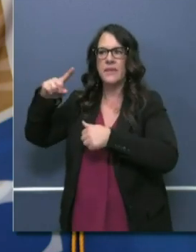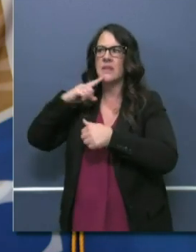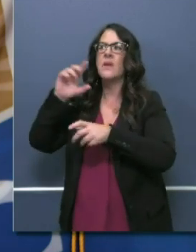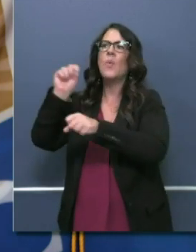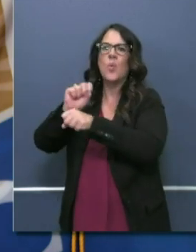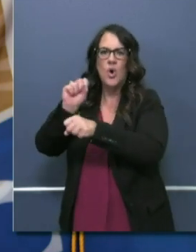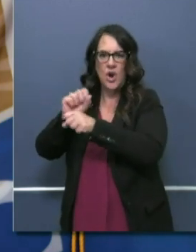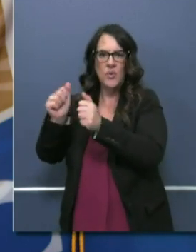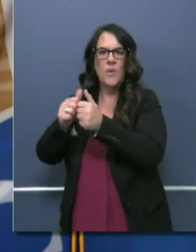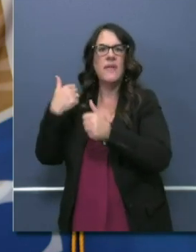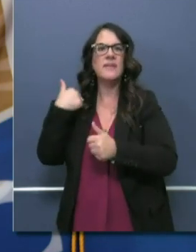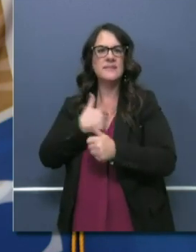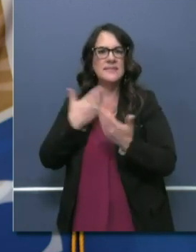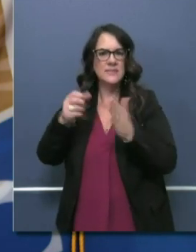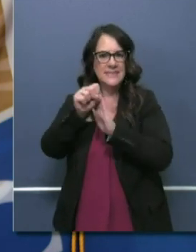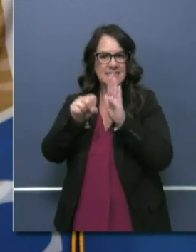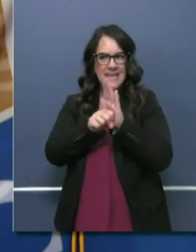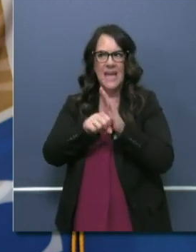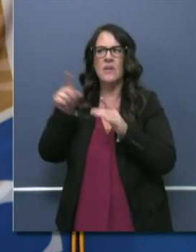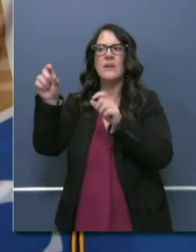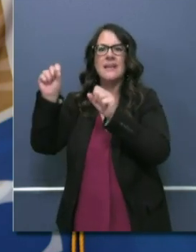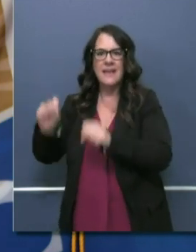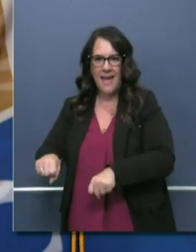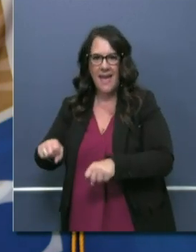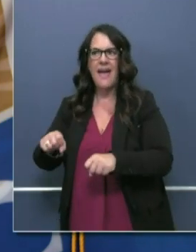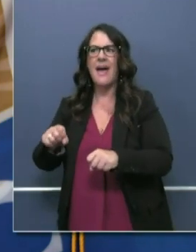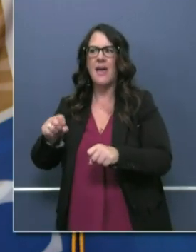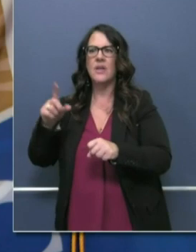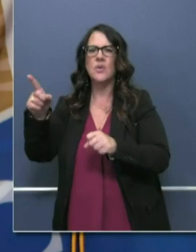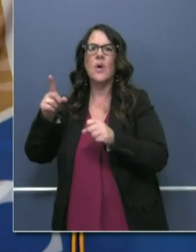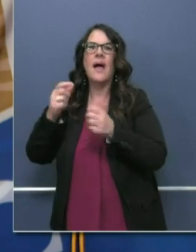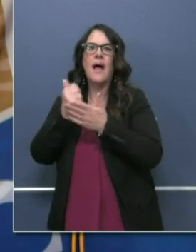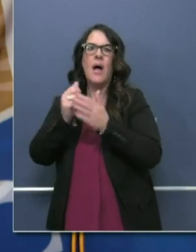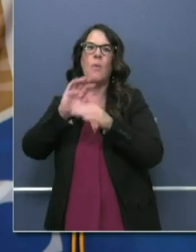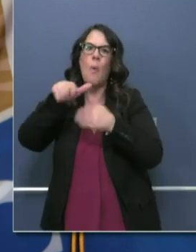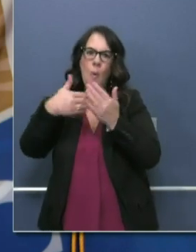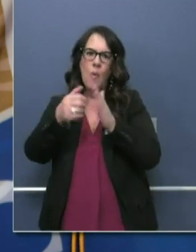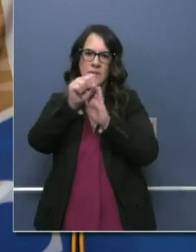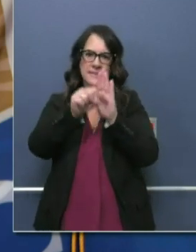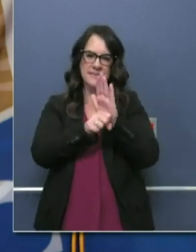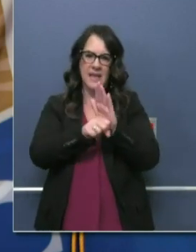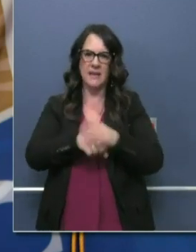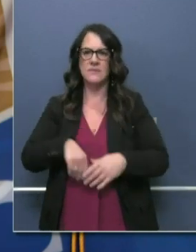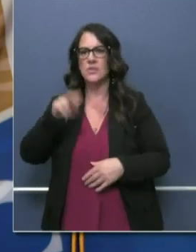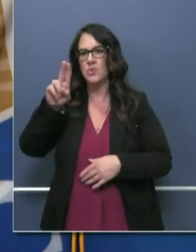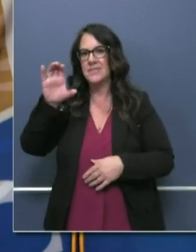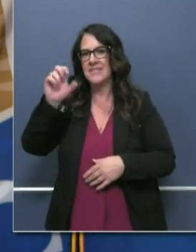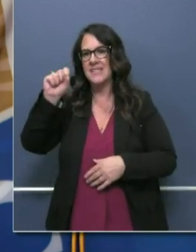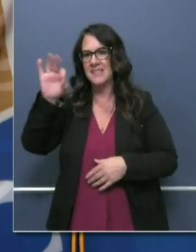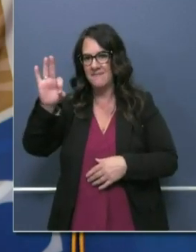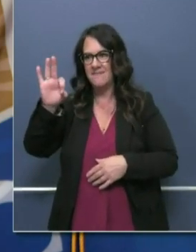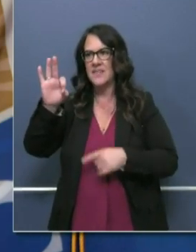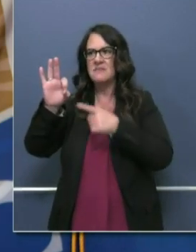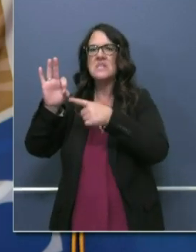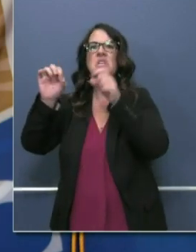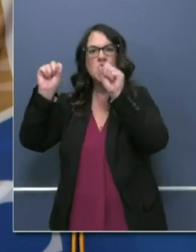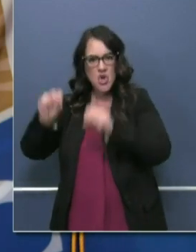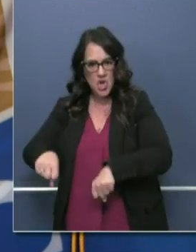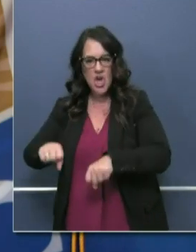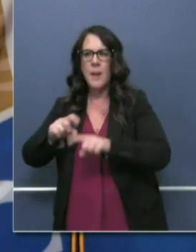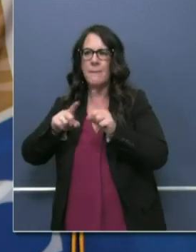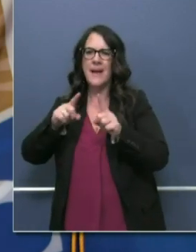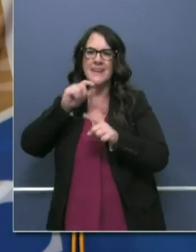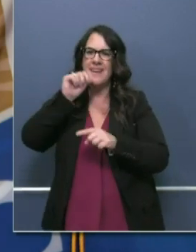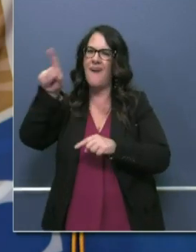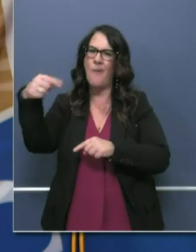conversations with the state to expand that partnership with the entire state. UCSF had the capacity to do a lot, but not the entire thing, and